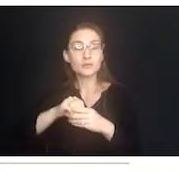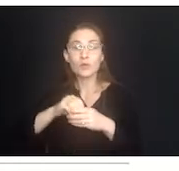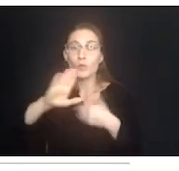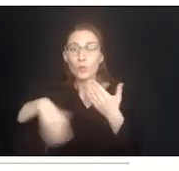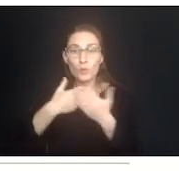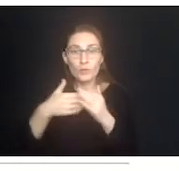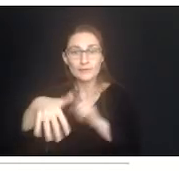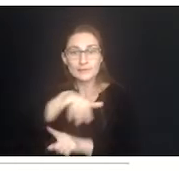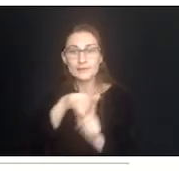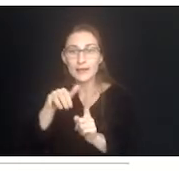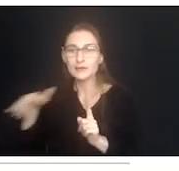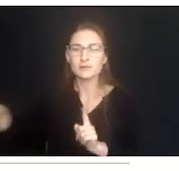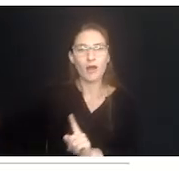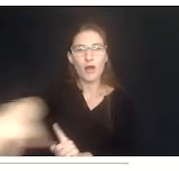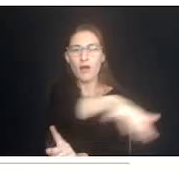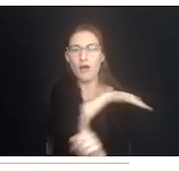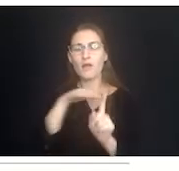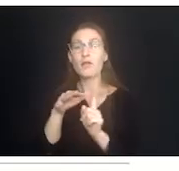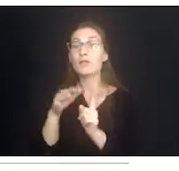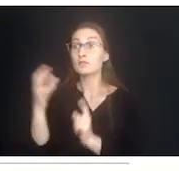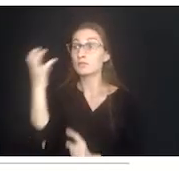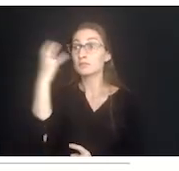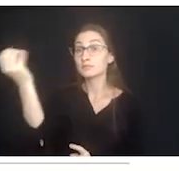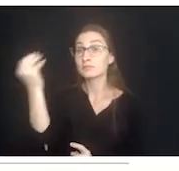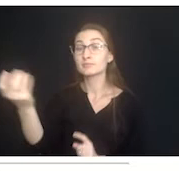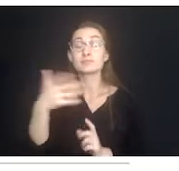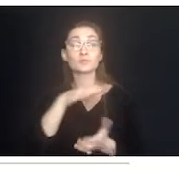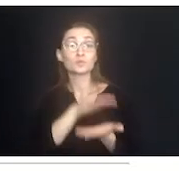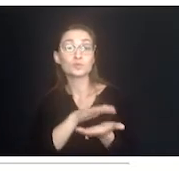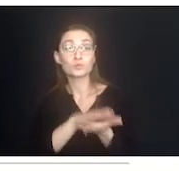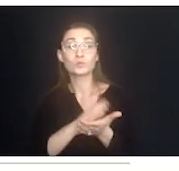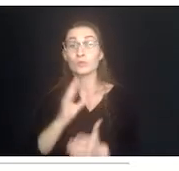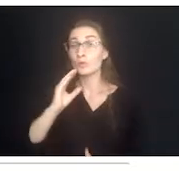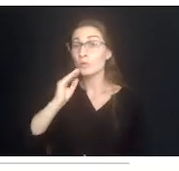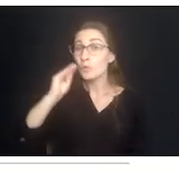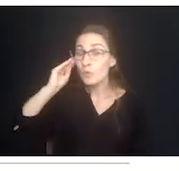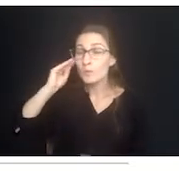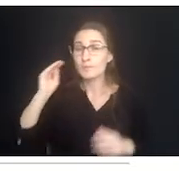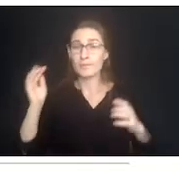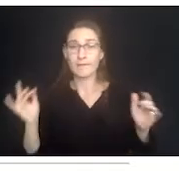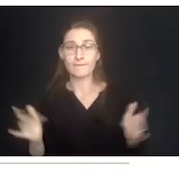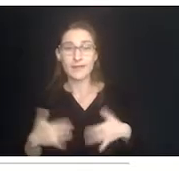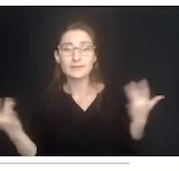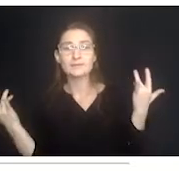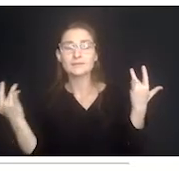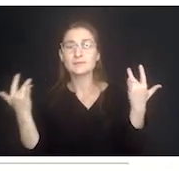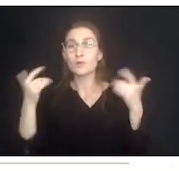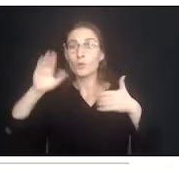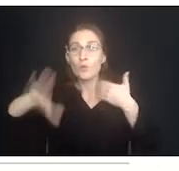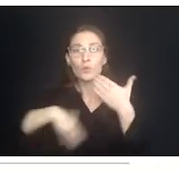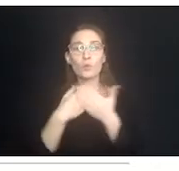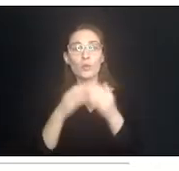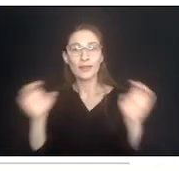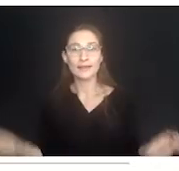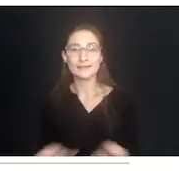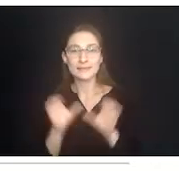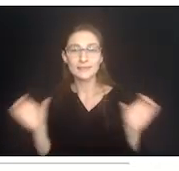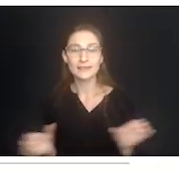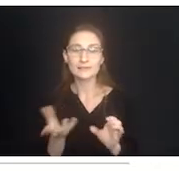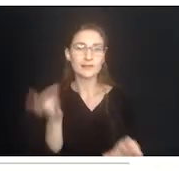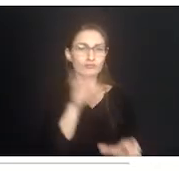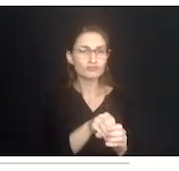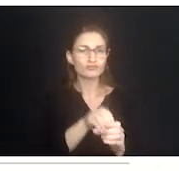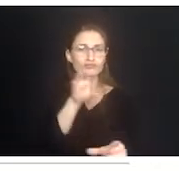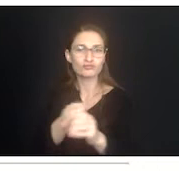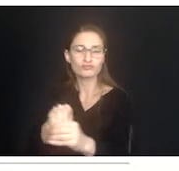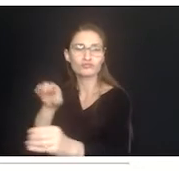has to be used across all settings. So at school, at home, during outings, and with people who are engaging in